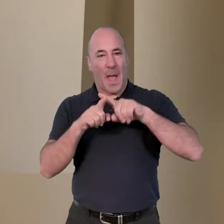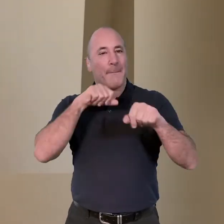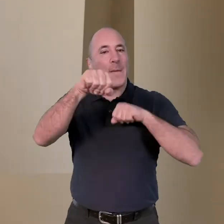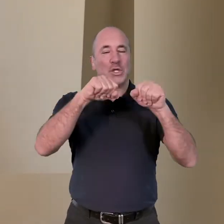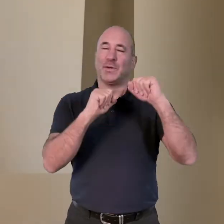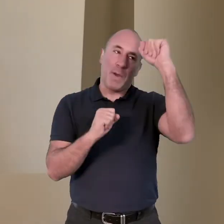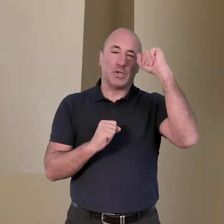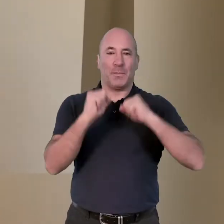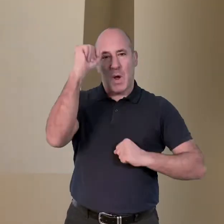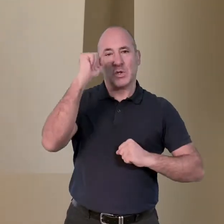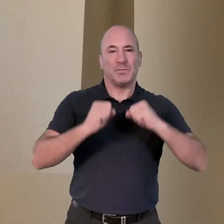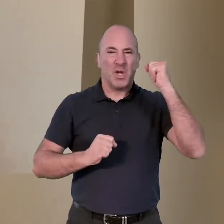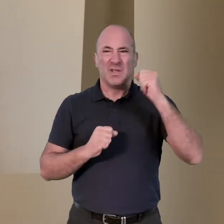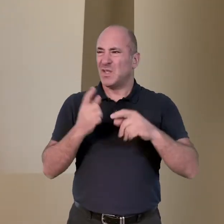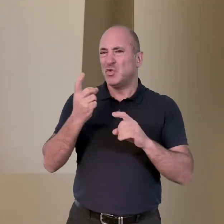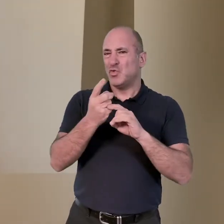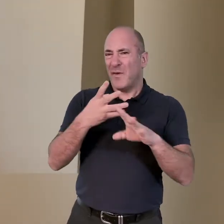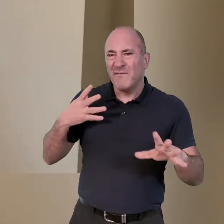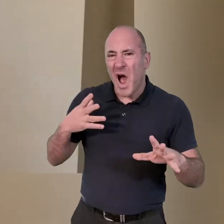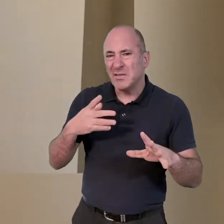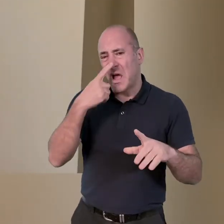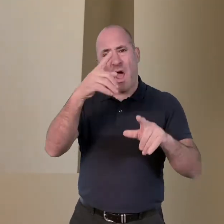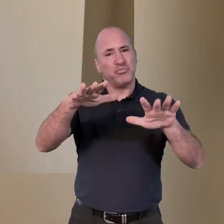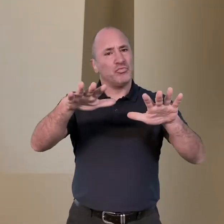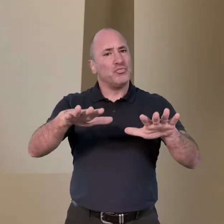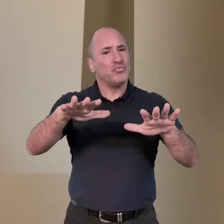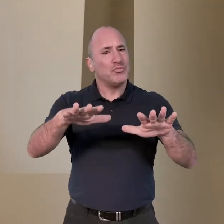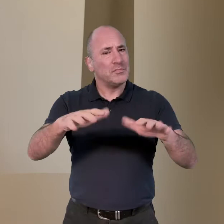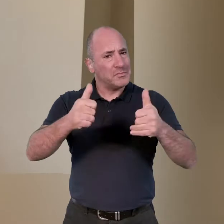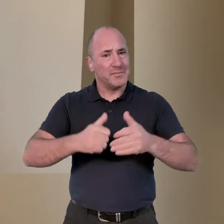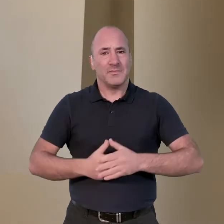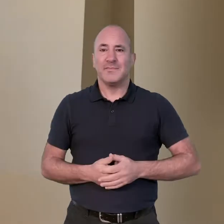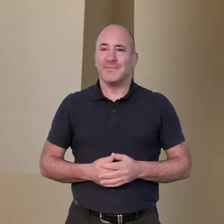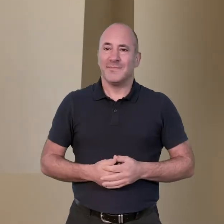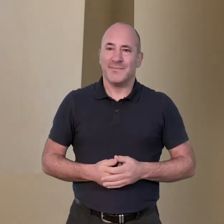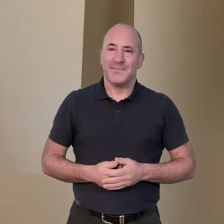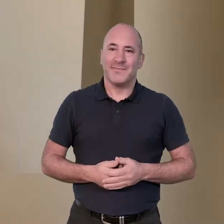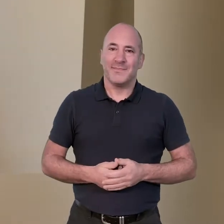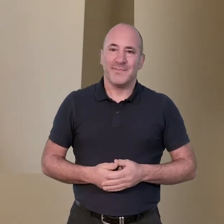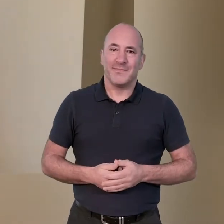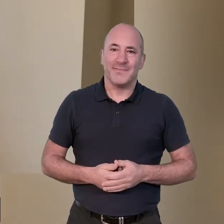air, punches. If it's too fast, just slow down, okay?